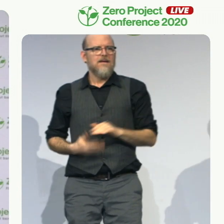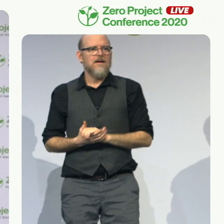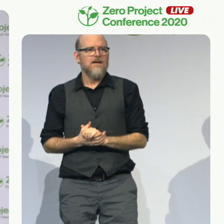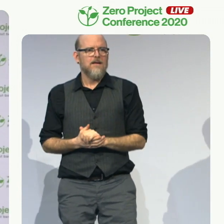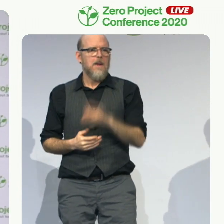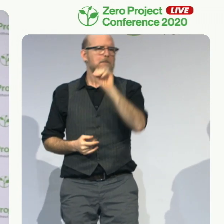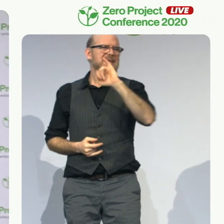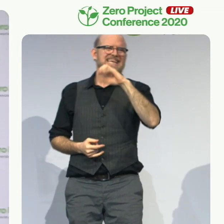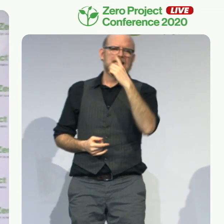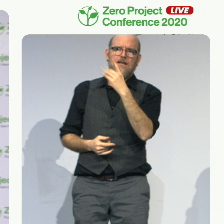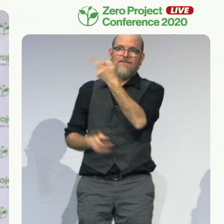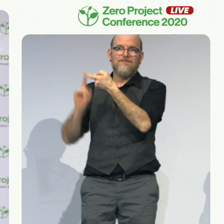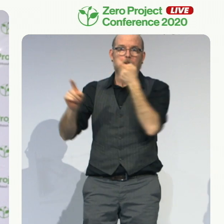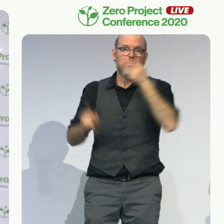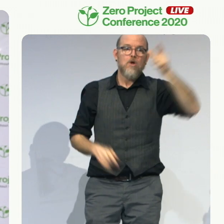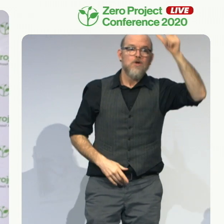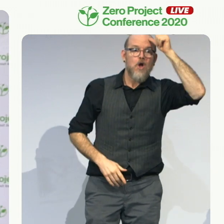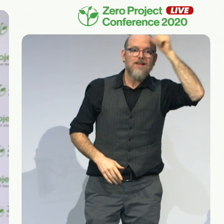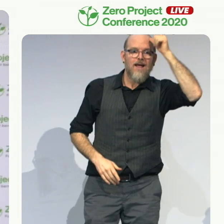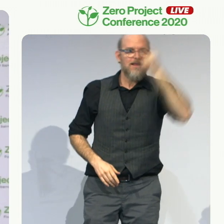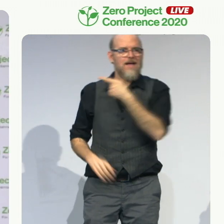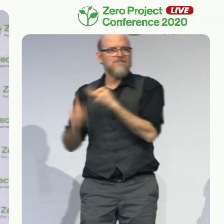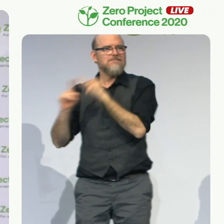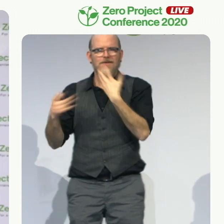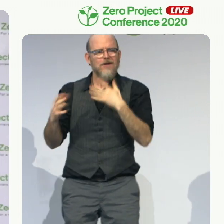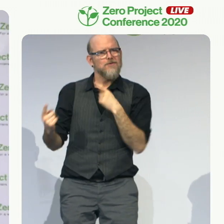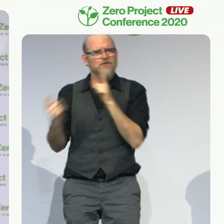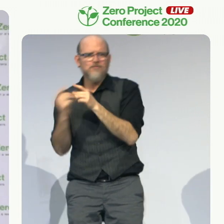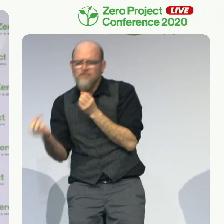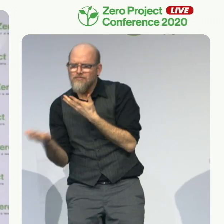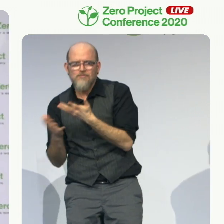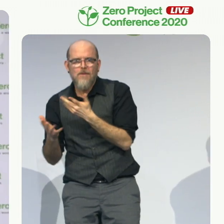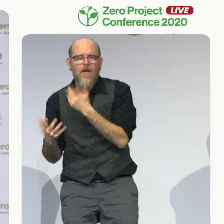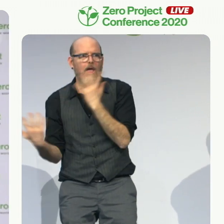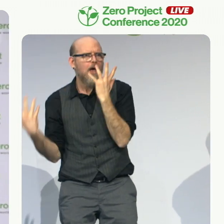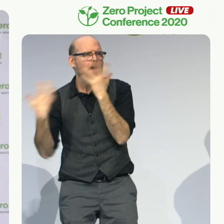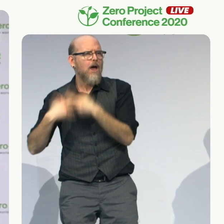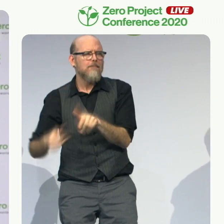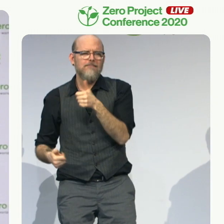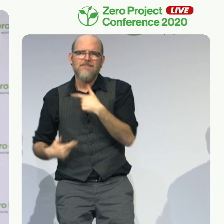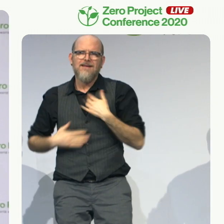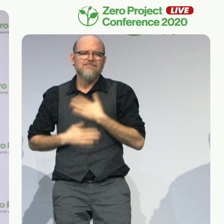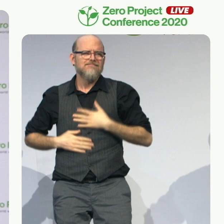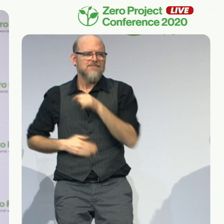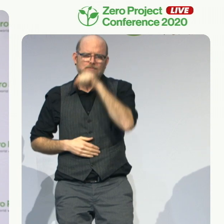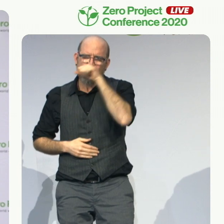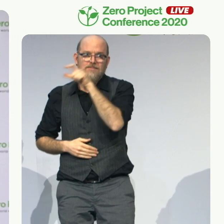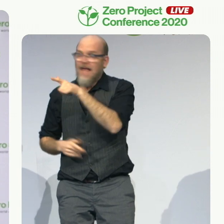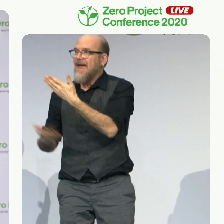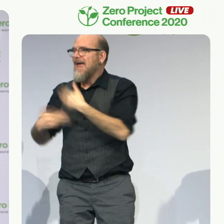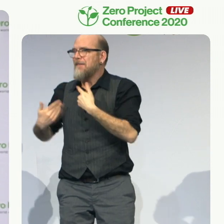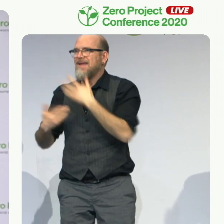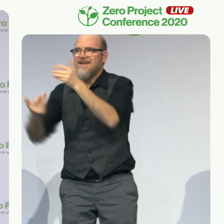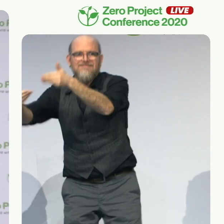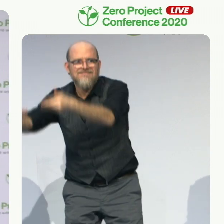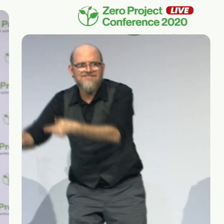I'm delighted to ask His Royal Highness to join us with Alia Zereikat to give us our keynote for this evening. So